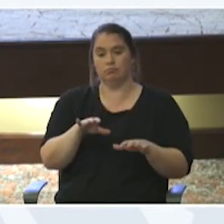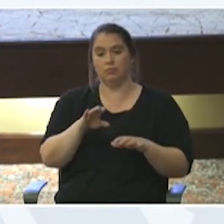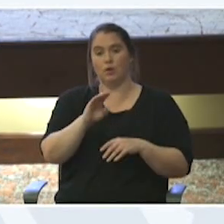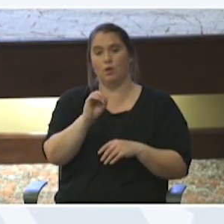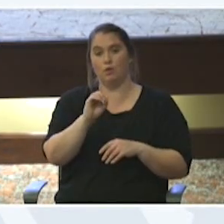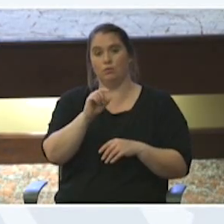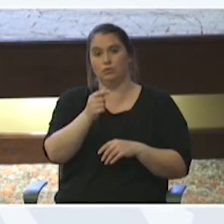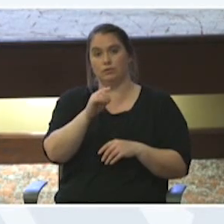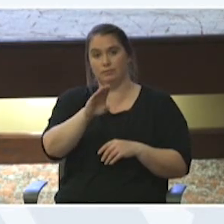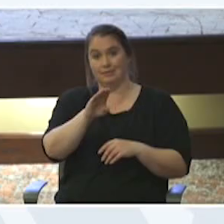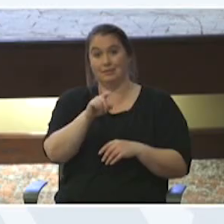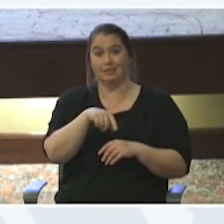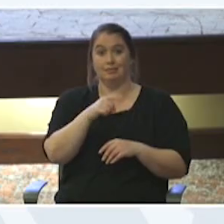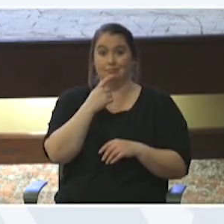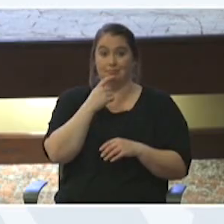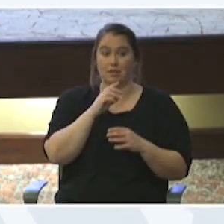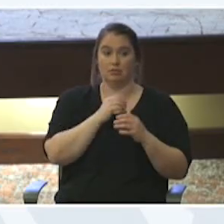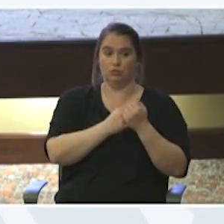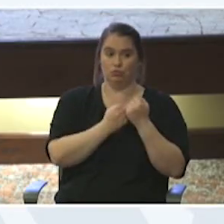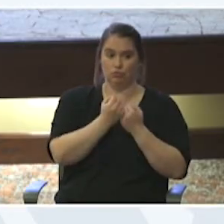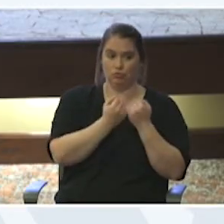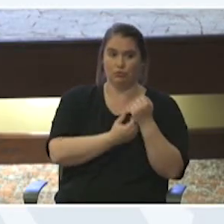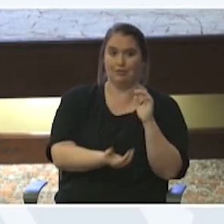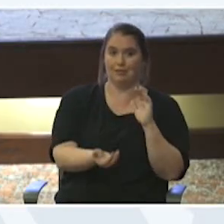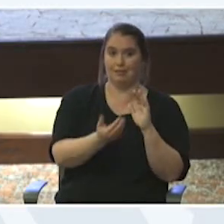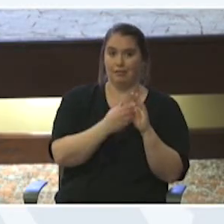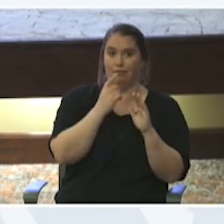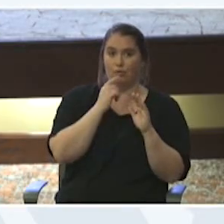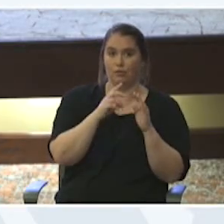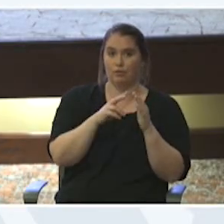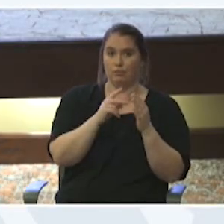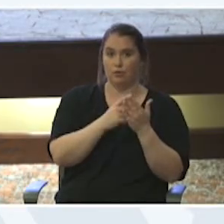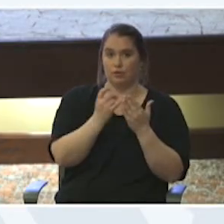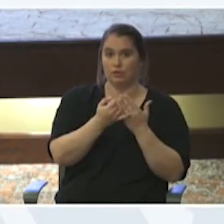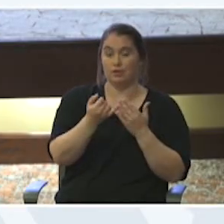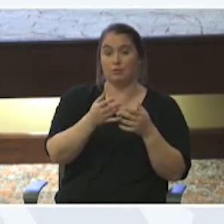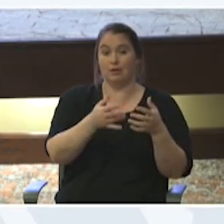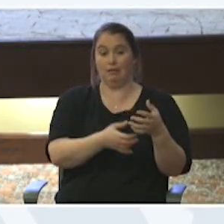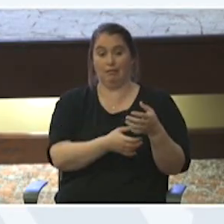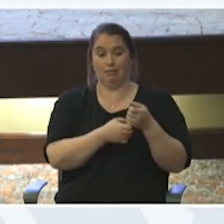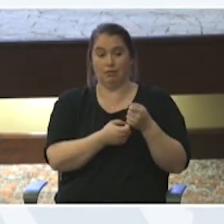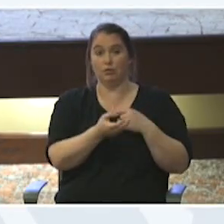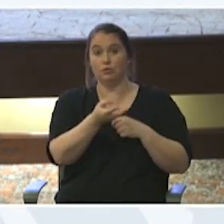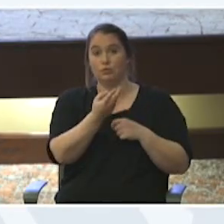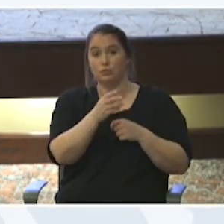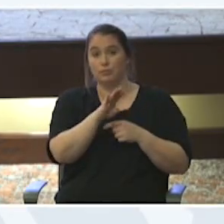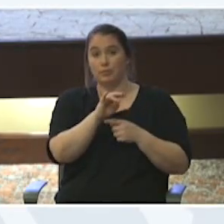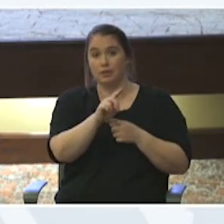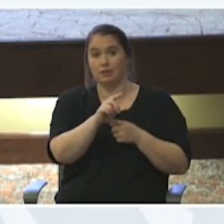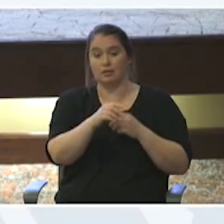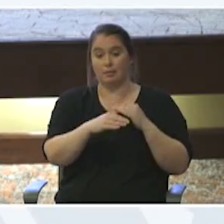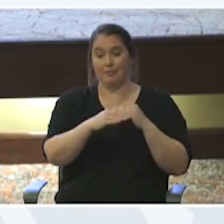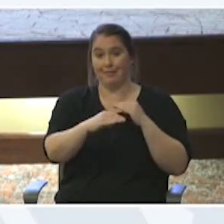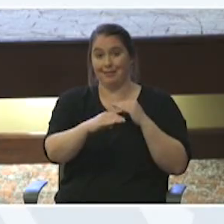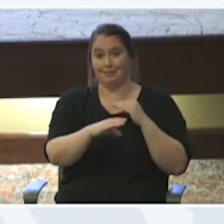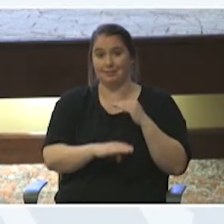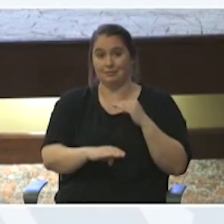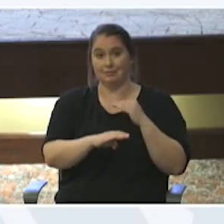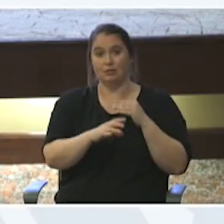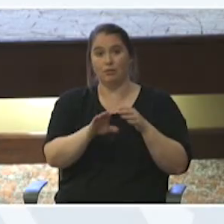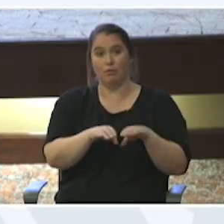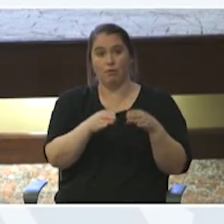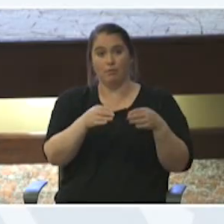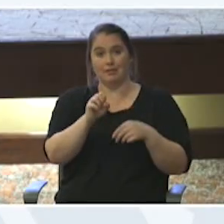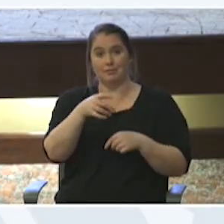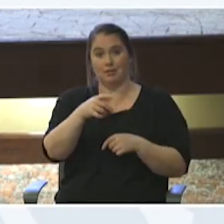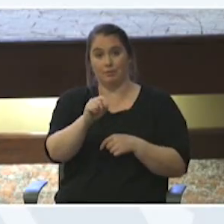value engineering and restructuring of the project. We recently received 2 bids, and the base bid, which opened on September